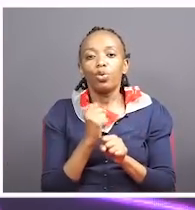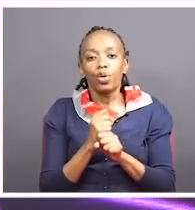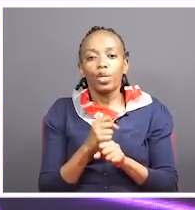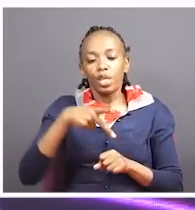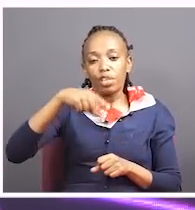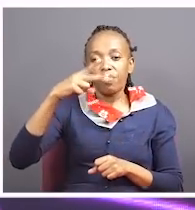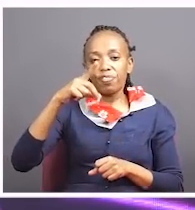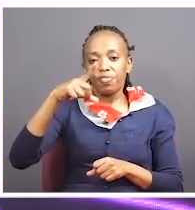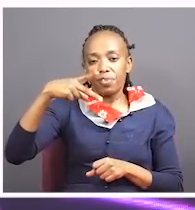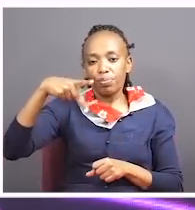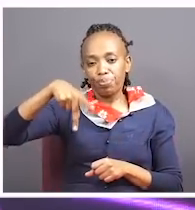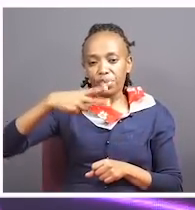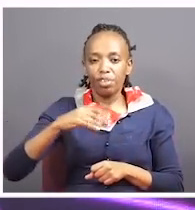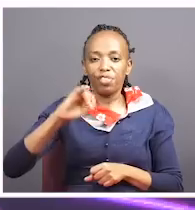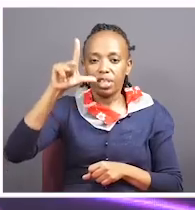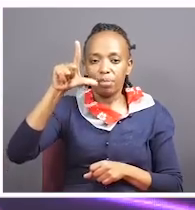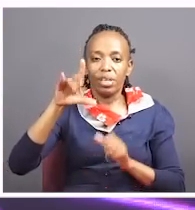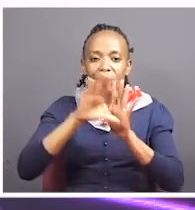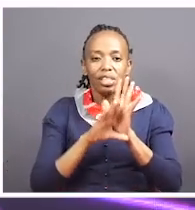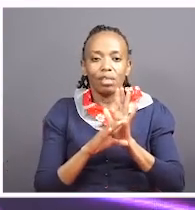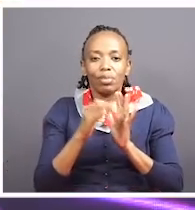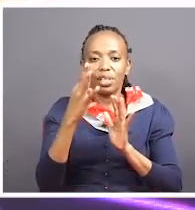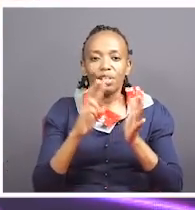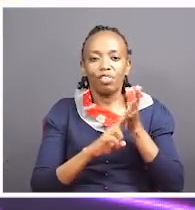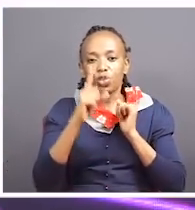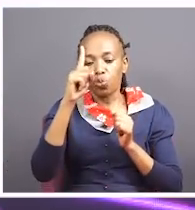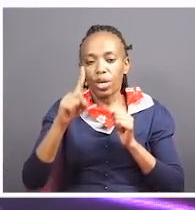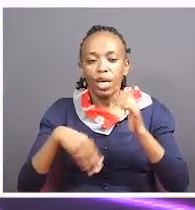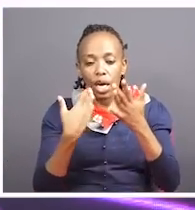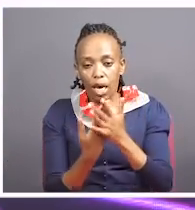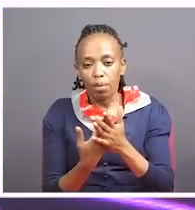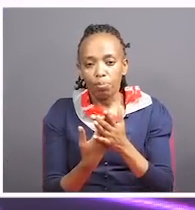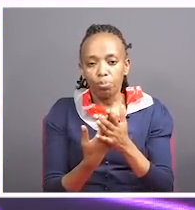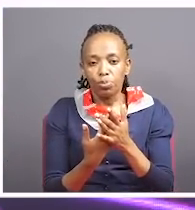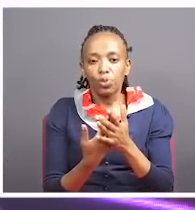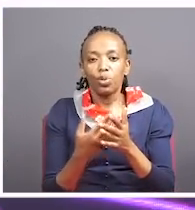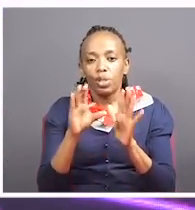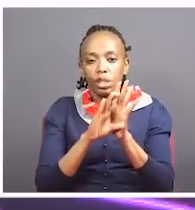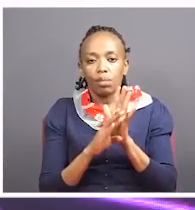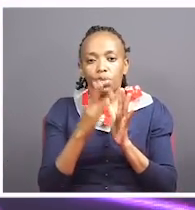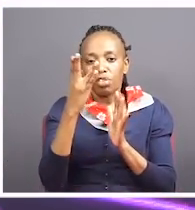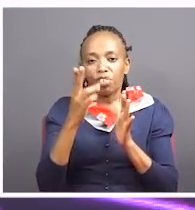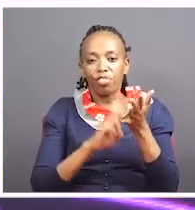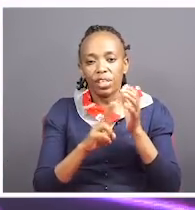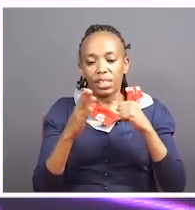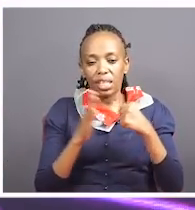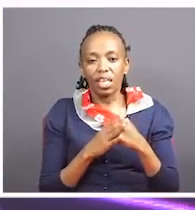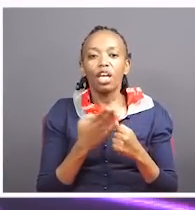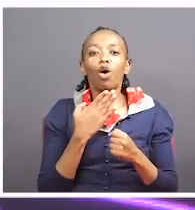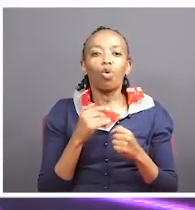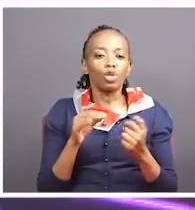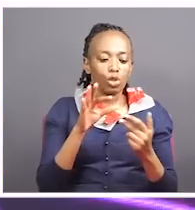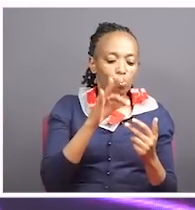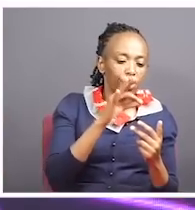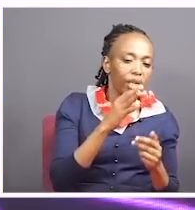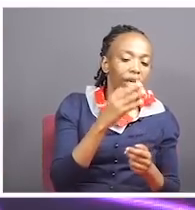In Philippians chapter 3, from verse 1 to chapter 4, verse number 9, I want